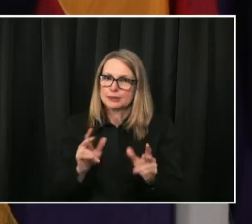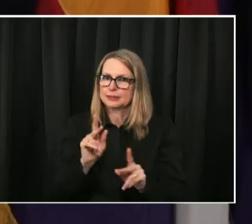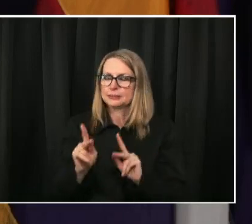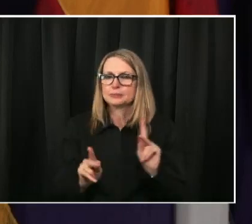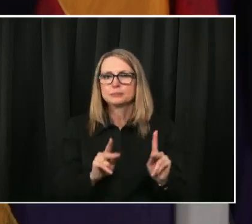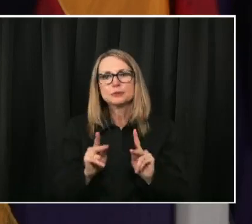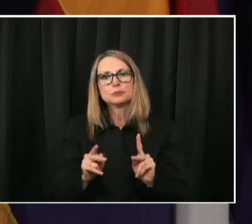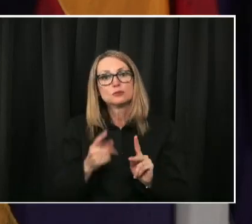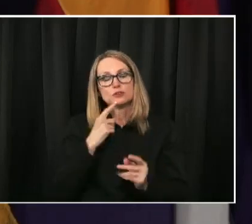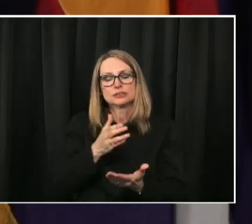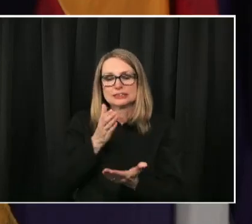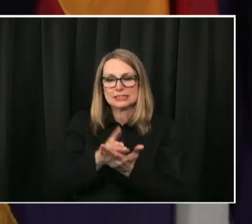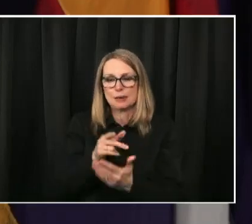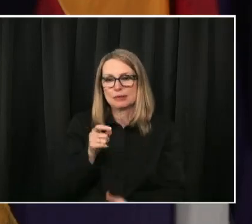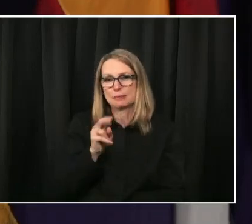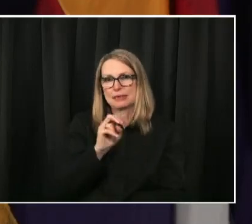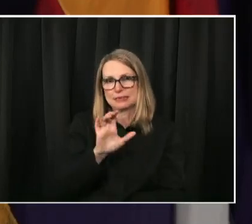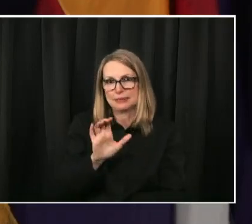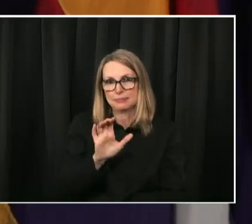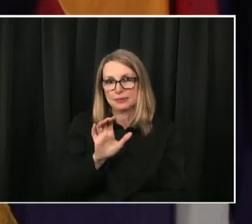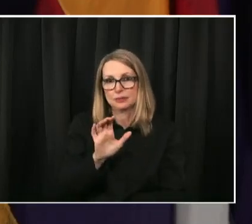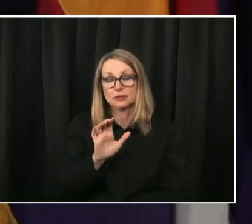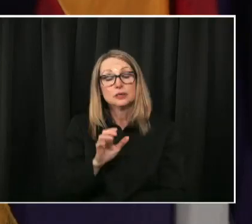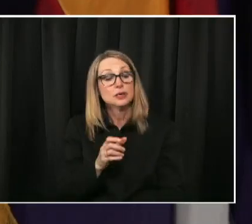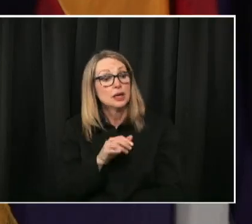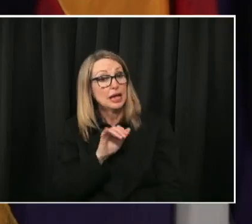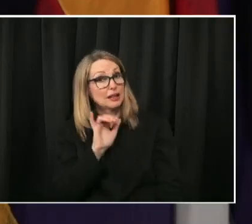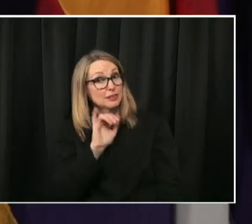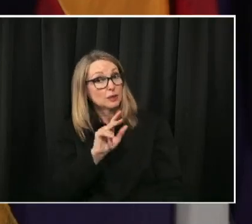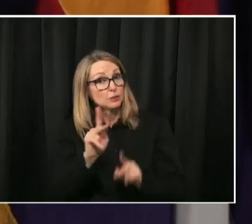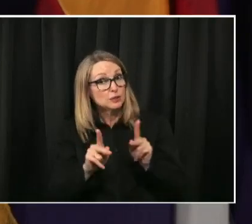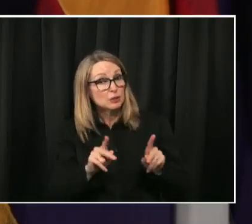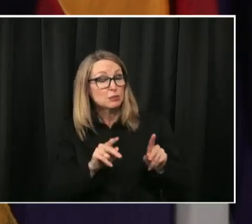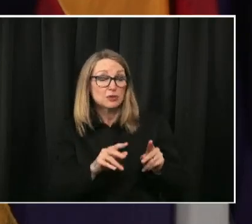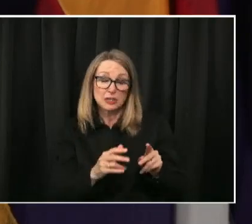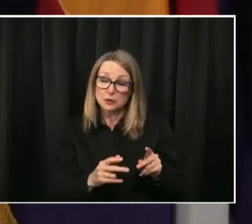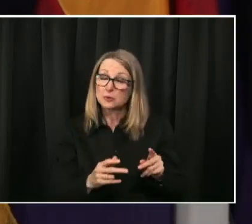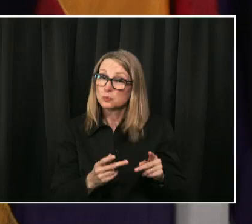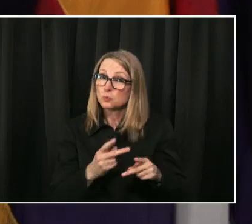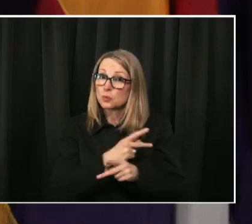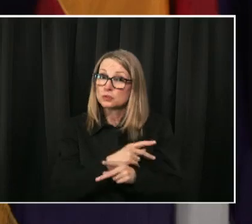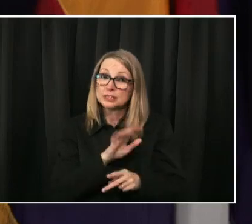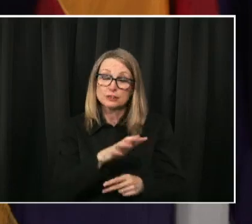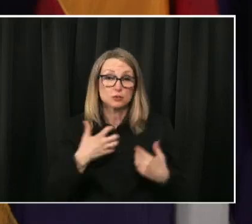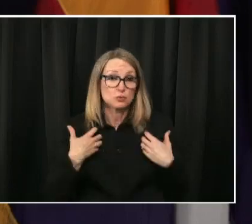lives. With the most vulnerable protected and entering protection in the next week or so,